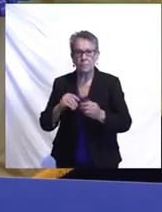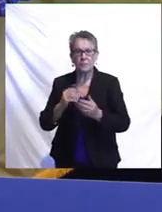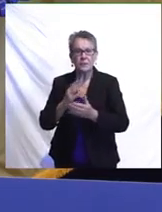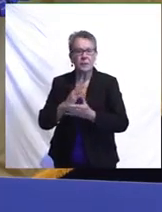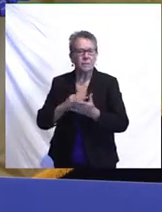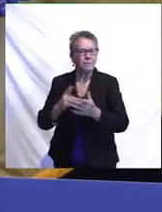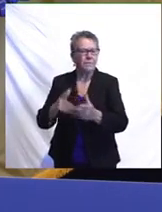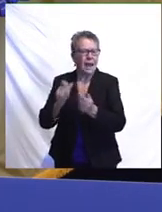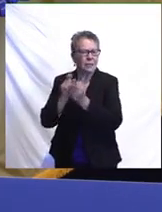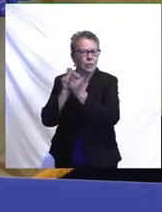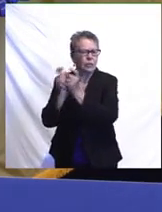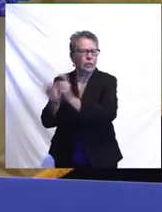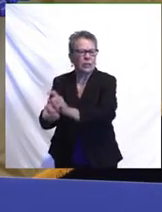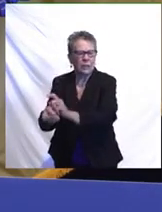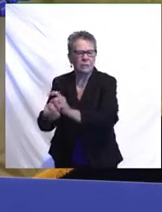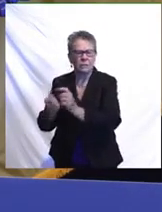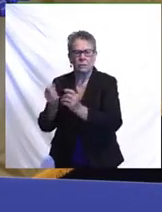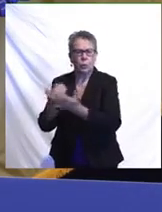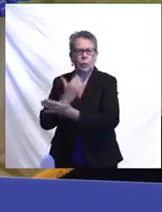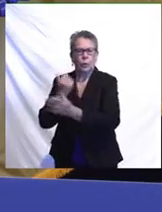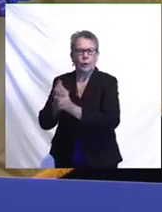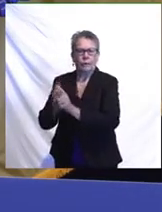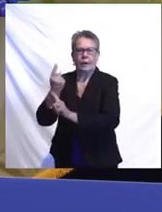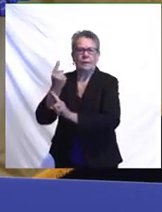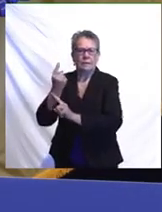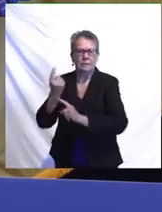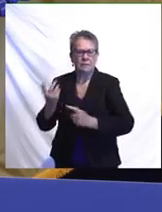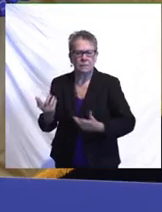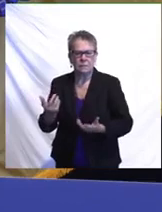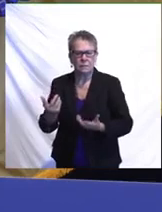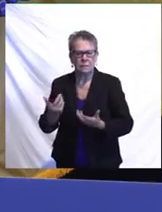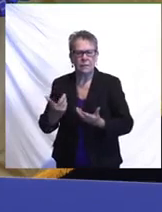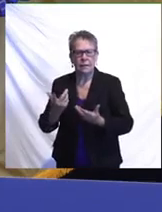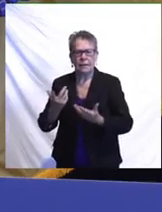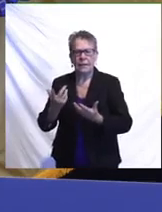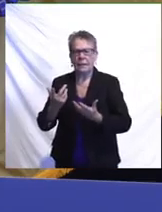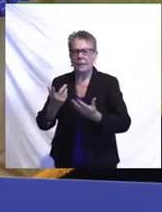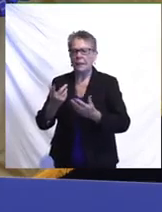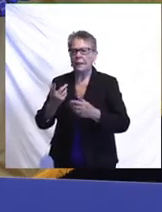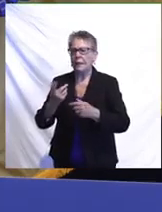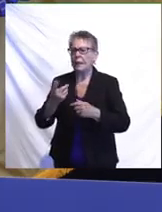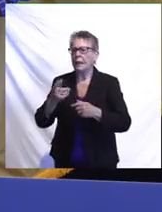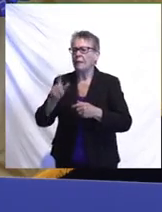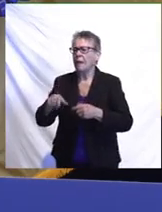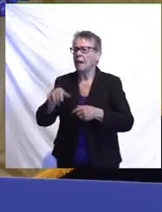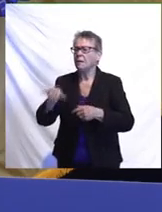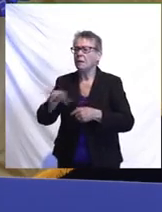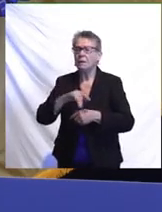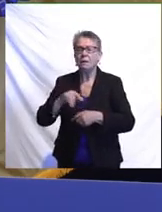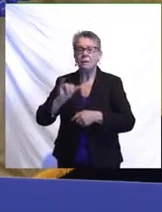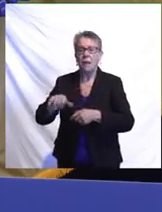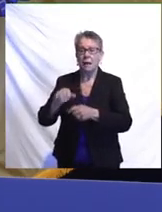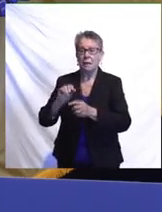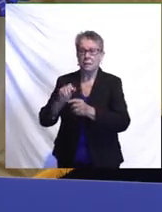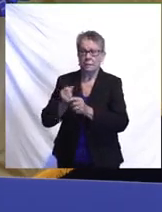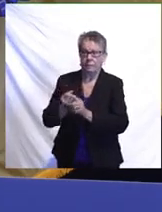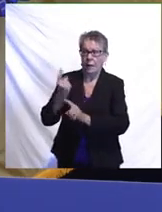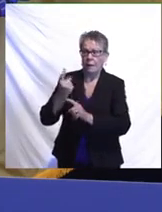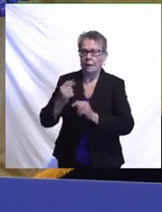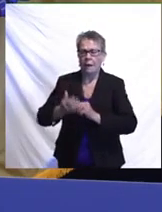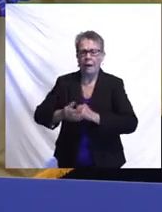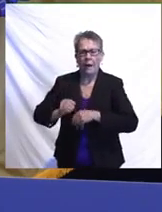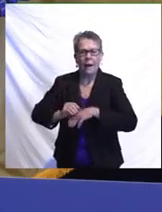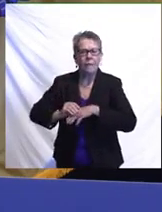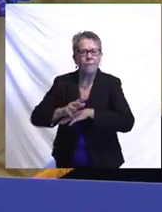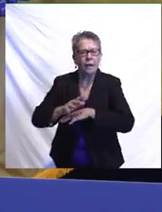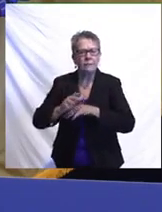might potentially impact immune response, vaccine efficacy, and transmissibility. But again, all of